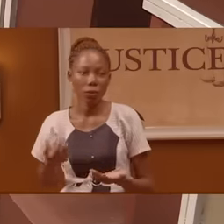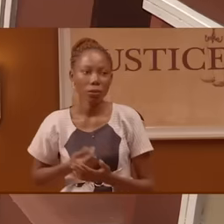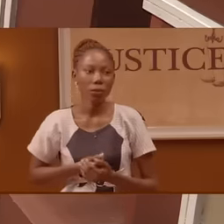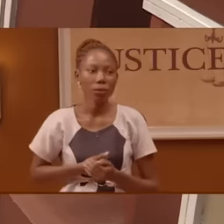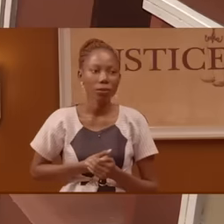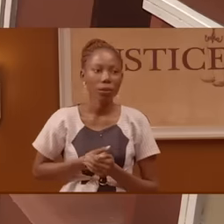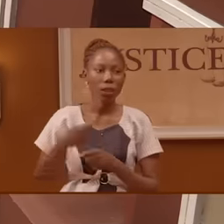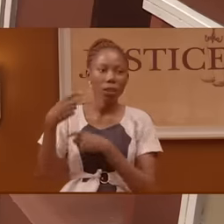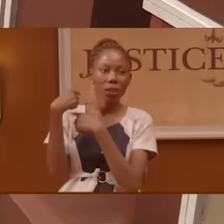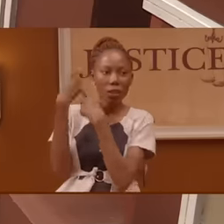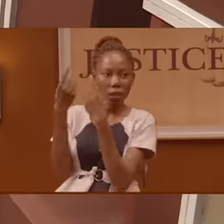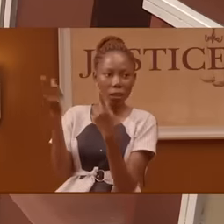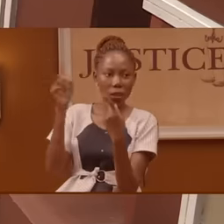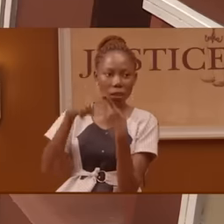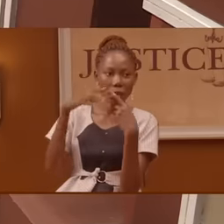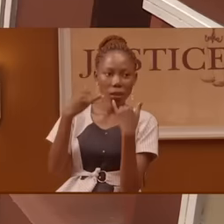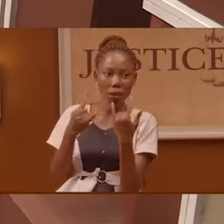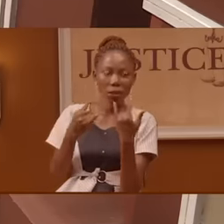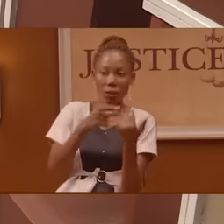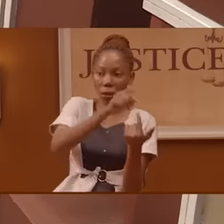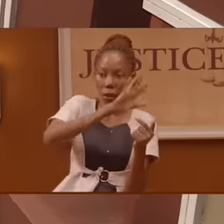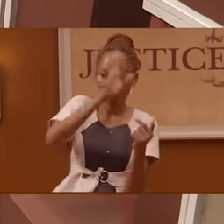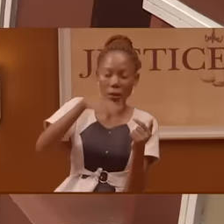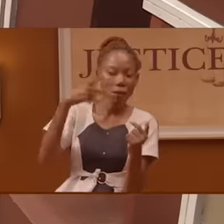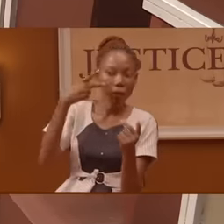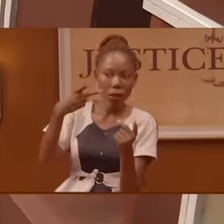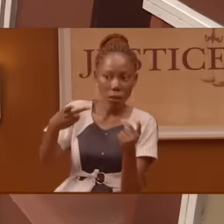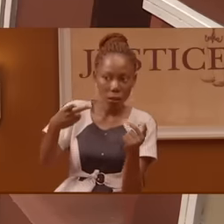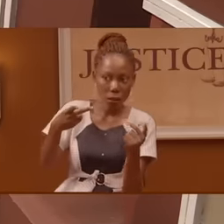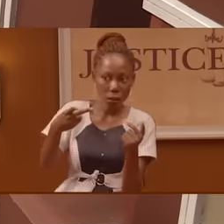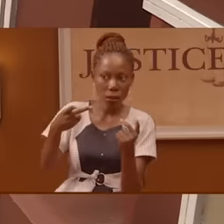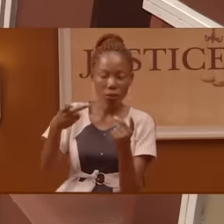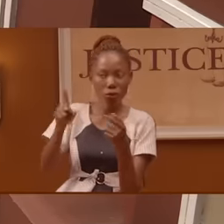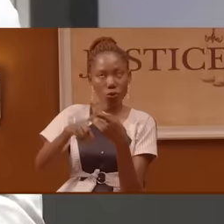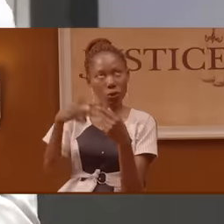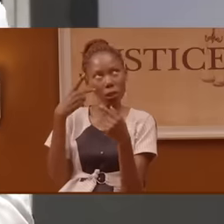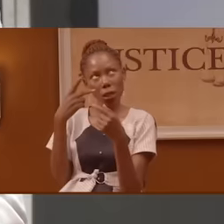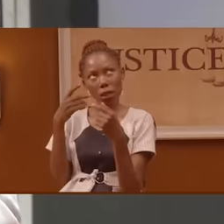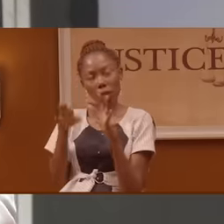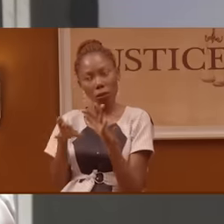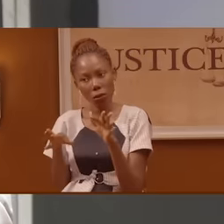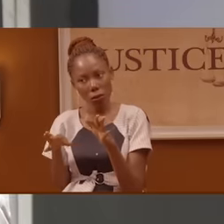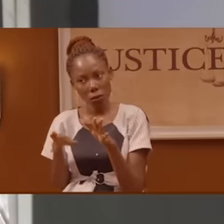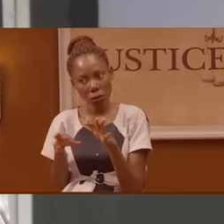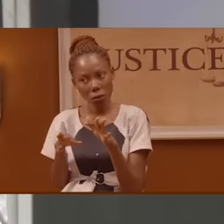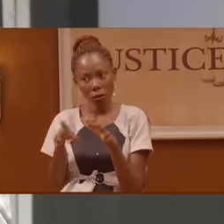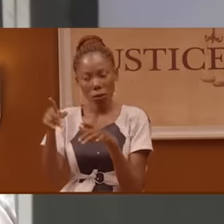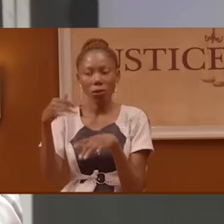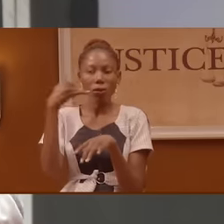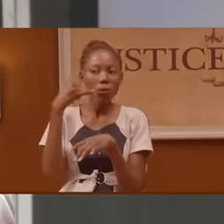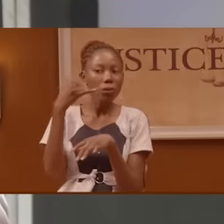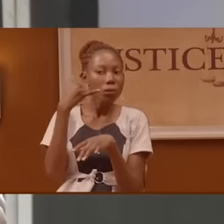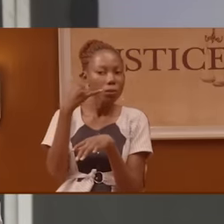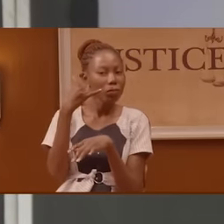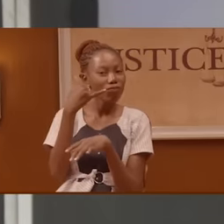So, he has not asked you that he wanted to see the children at all. Yes, after a while that I've been contacting him for